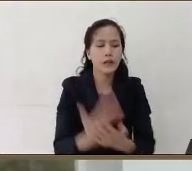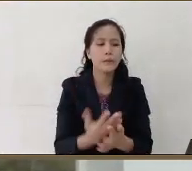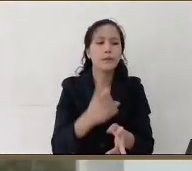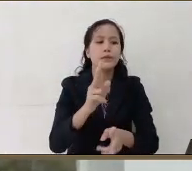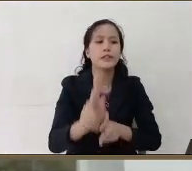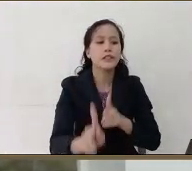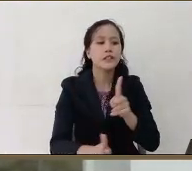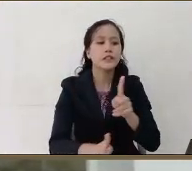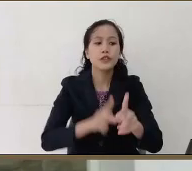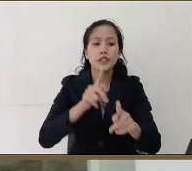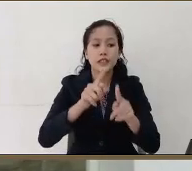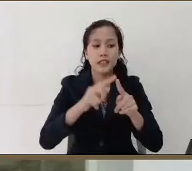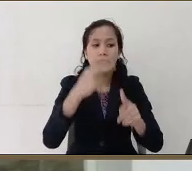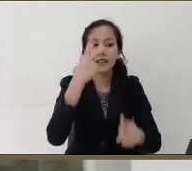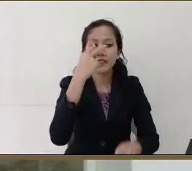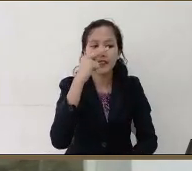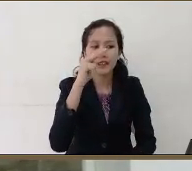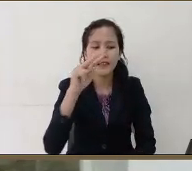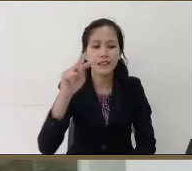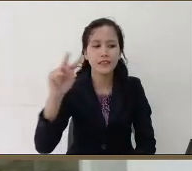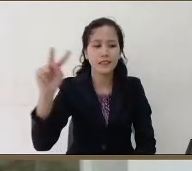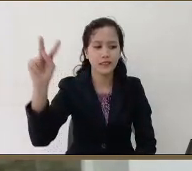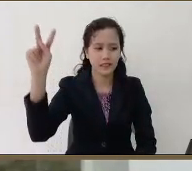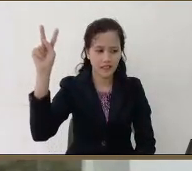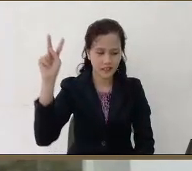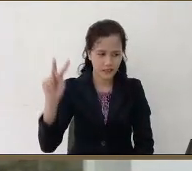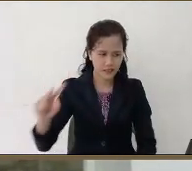all the world to see.